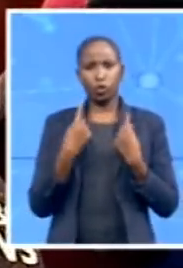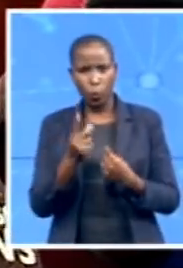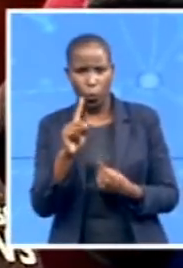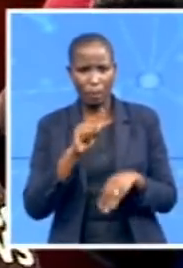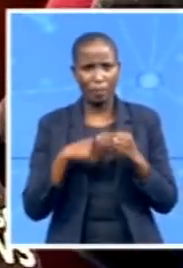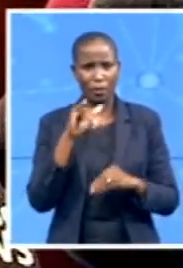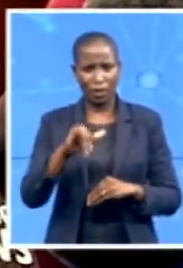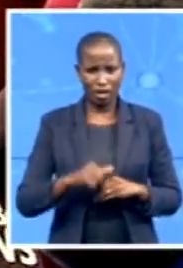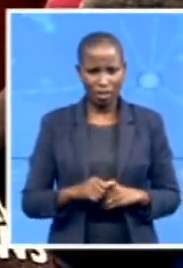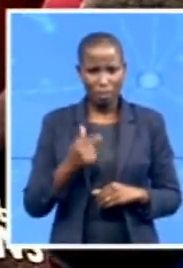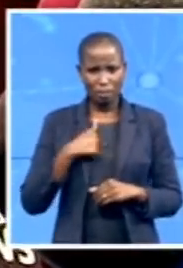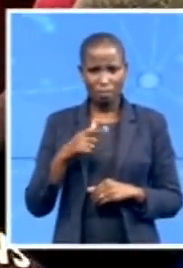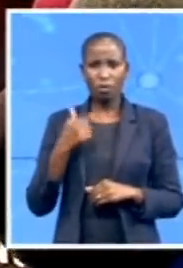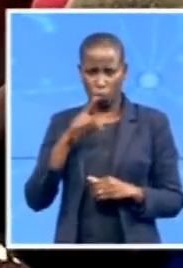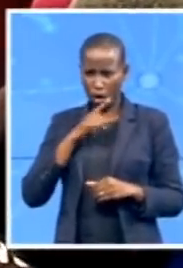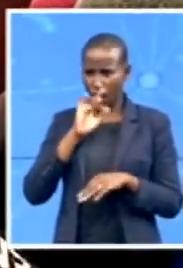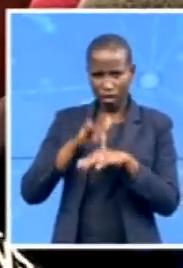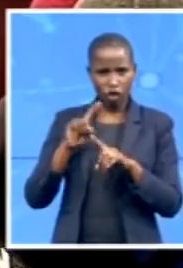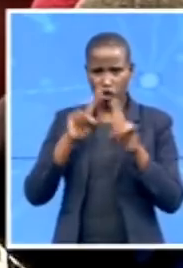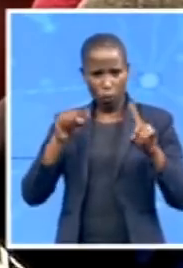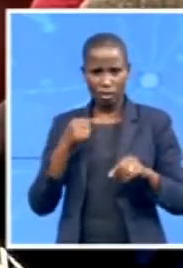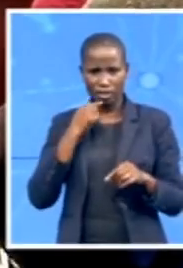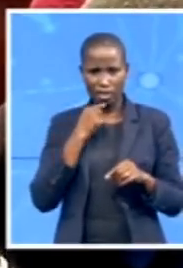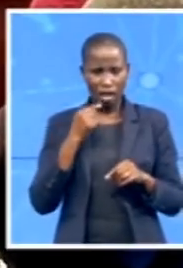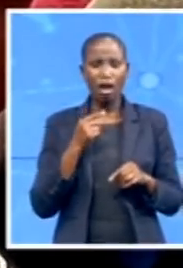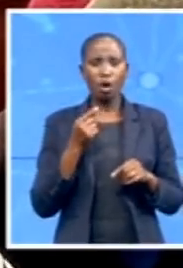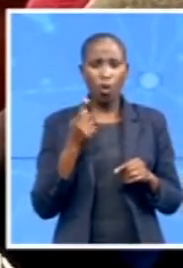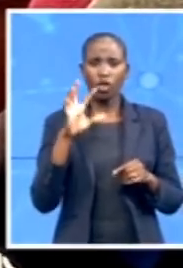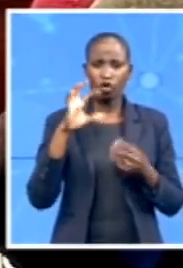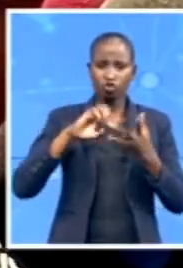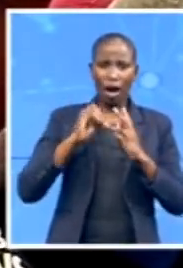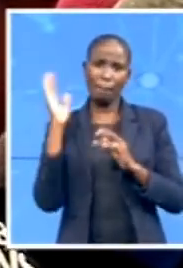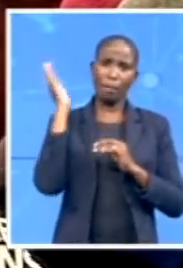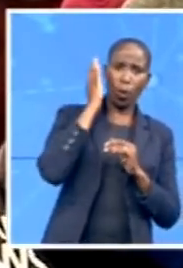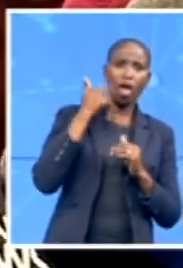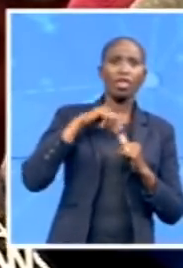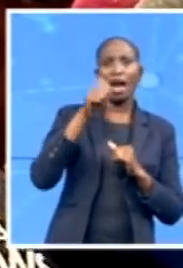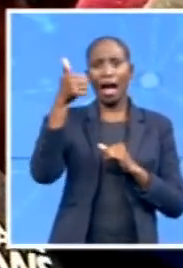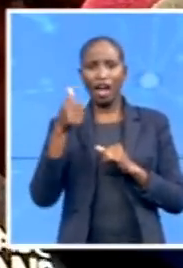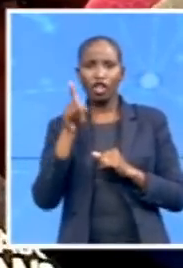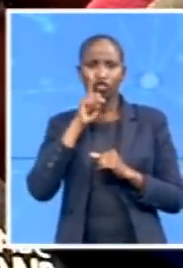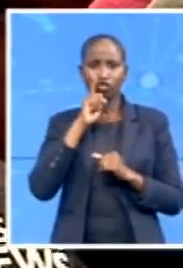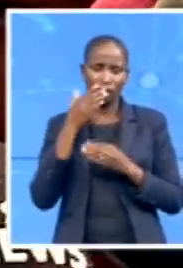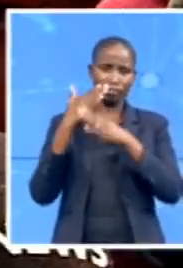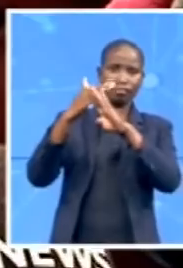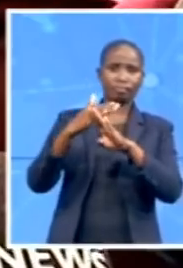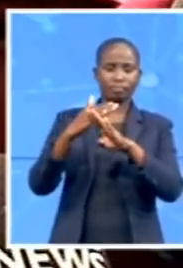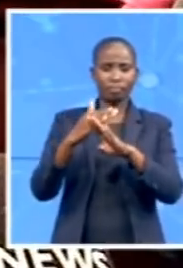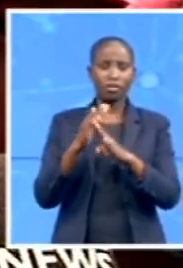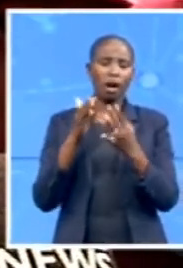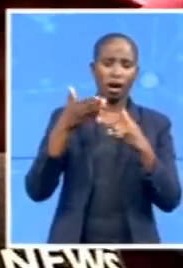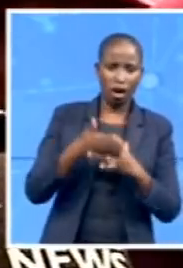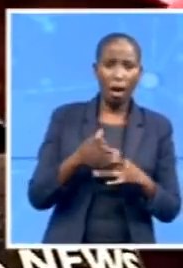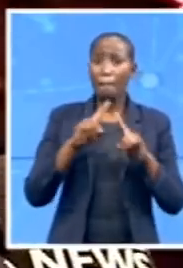me. You're not my mother. And then she tries to hit me and another teacher has to stop her from touching me. And nothing was done about that. I go to the